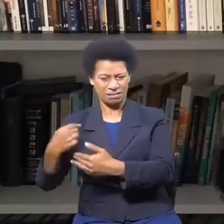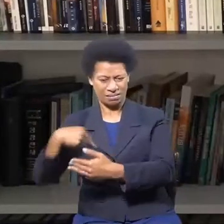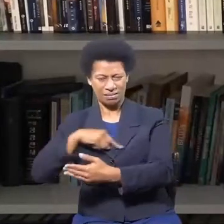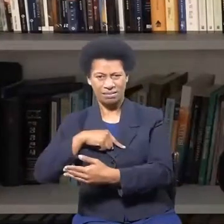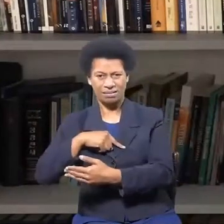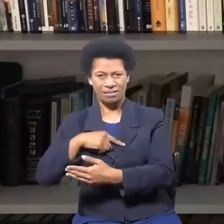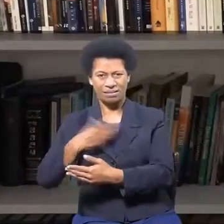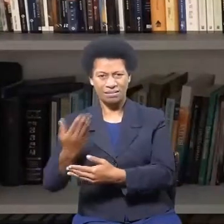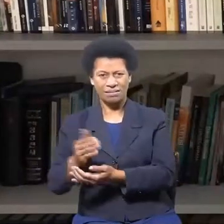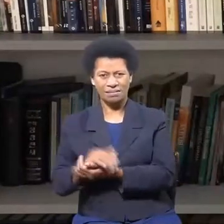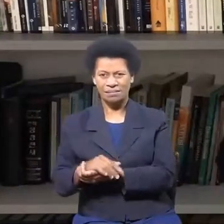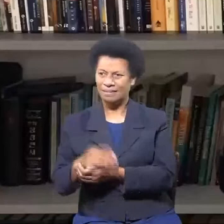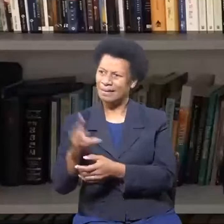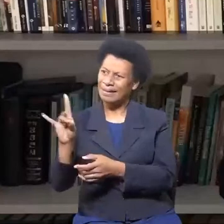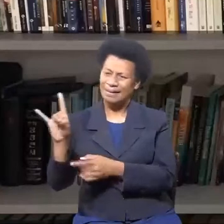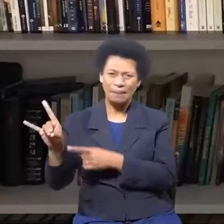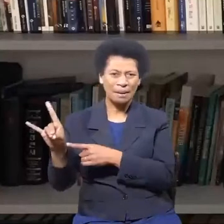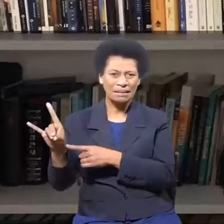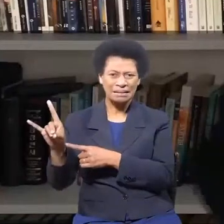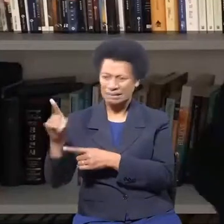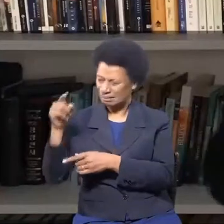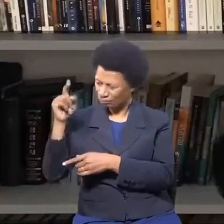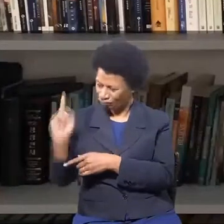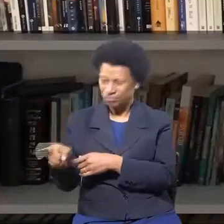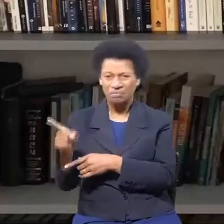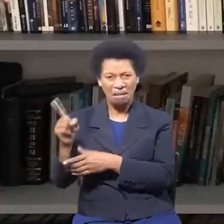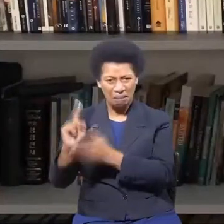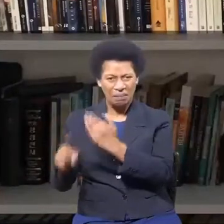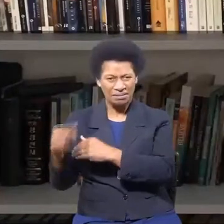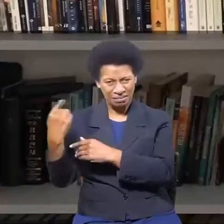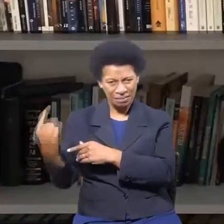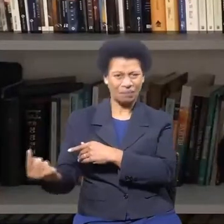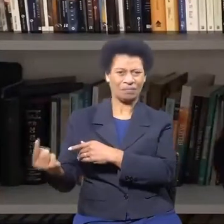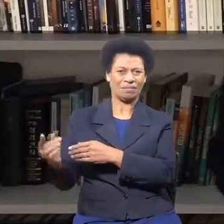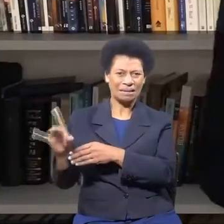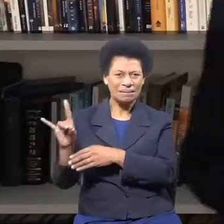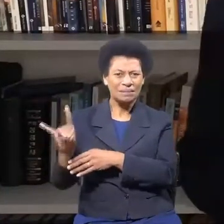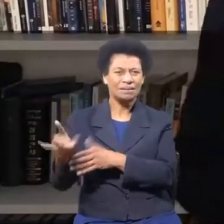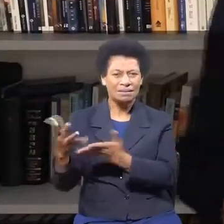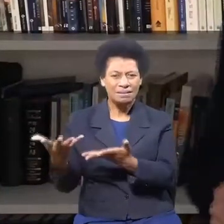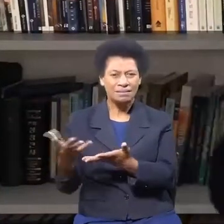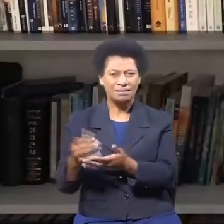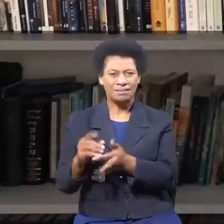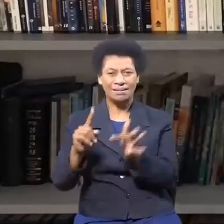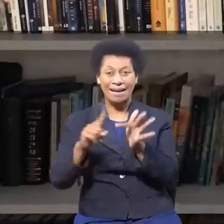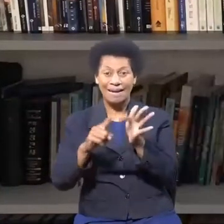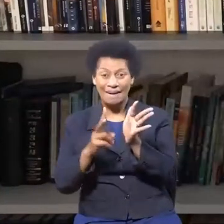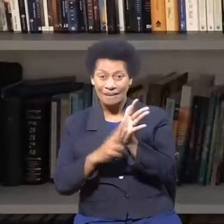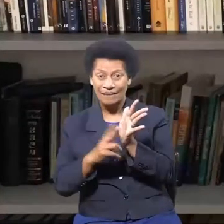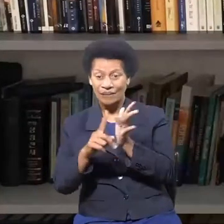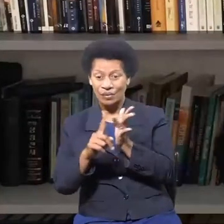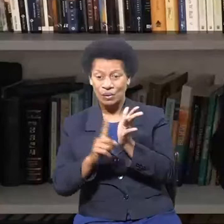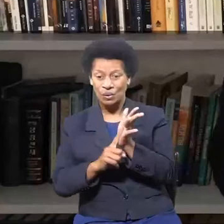there evidence that animals have evolved? Well, let's dive into that together today. What about